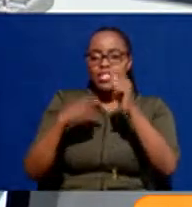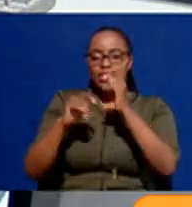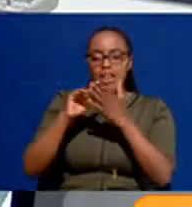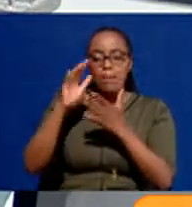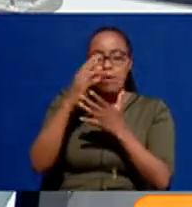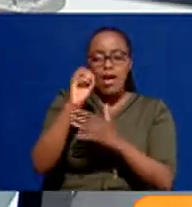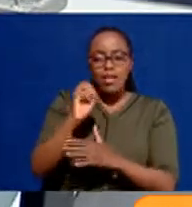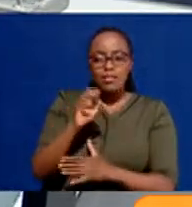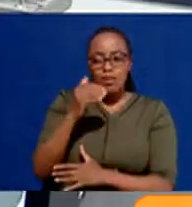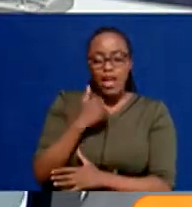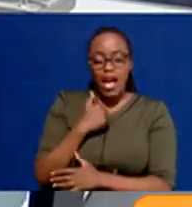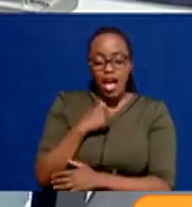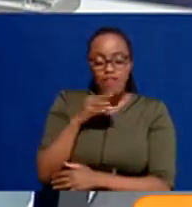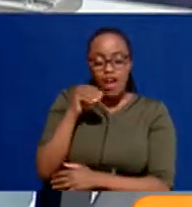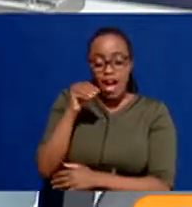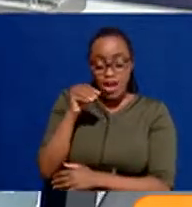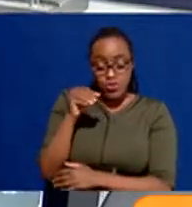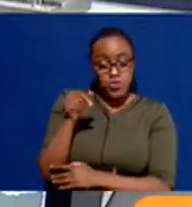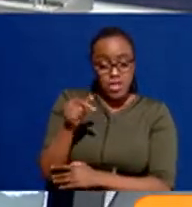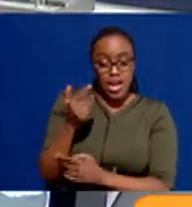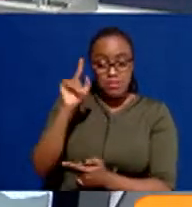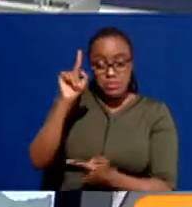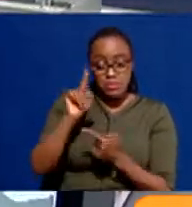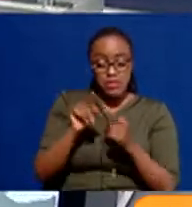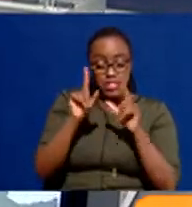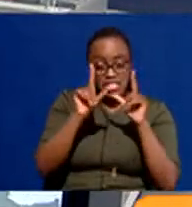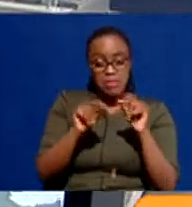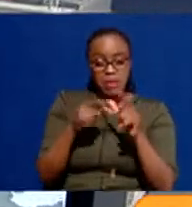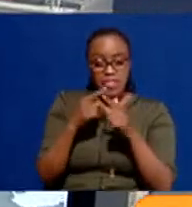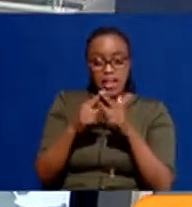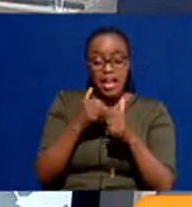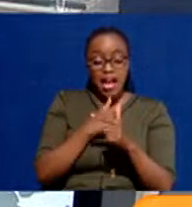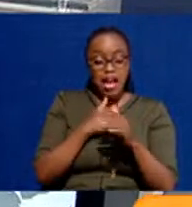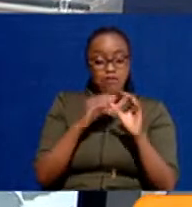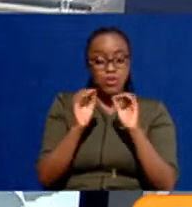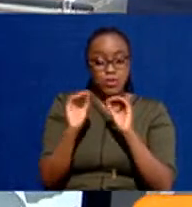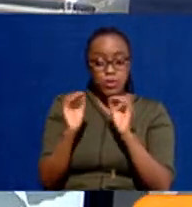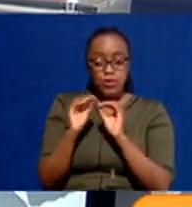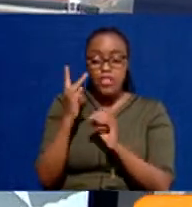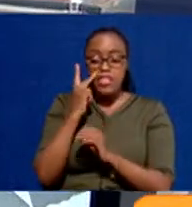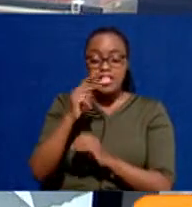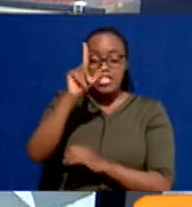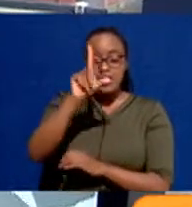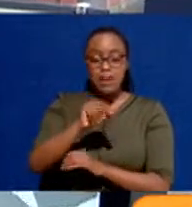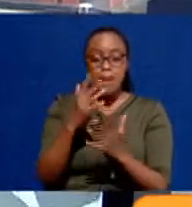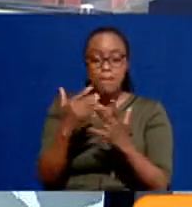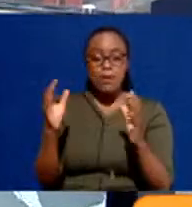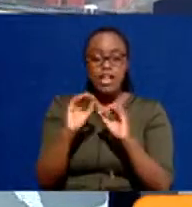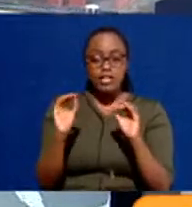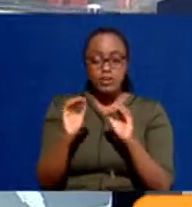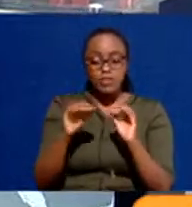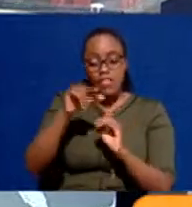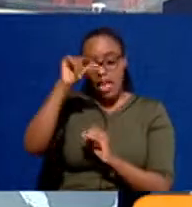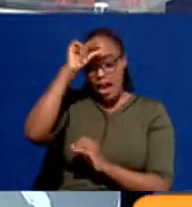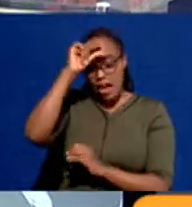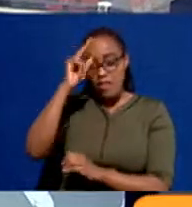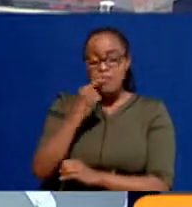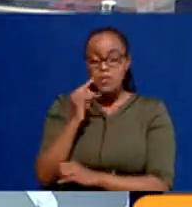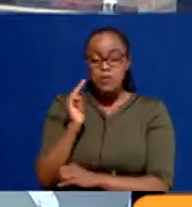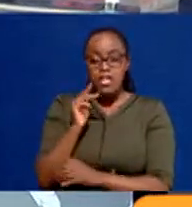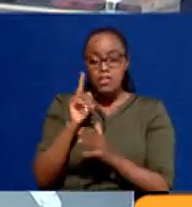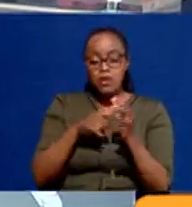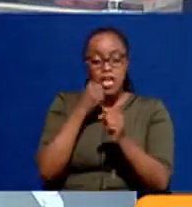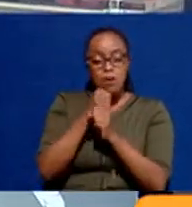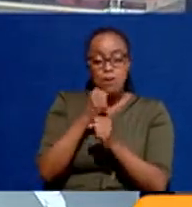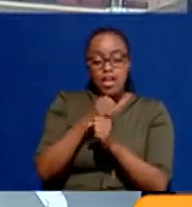products? We had an Unga subsidy program that many Kenyans testified they did not actually see the cheaper products, even though the government told us they were out